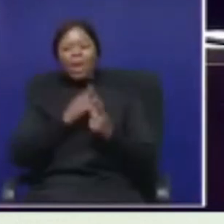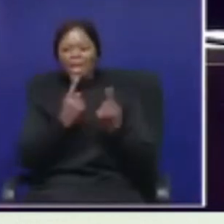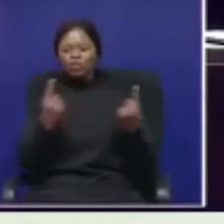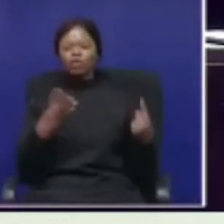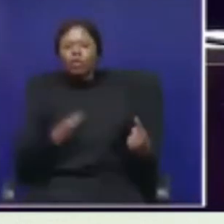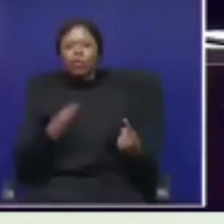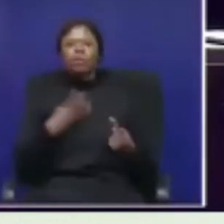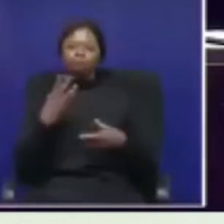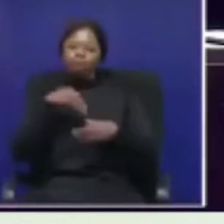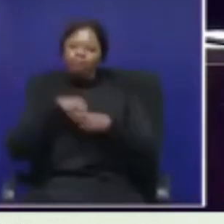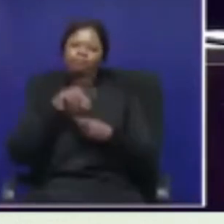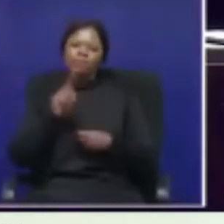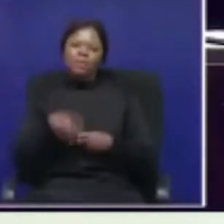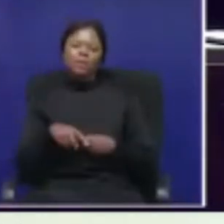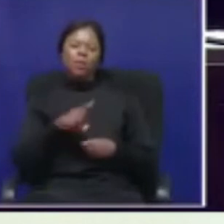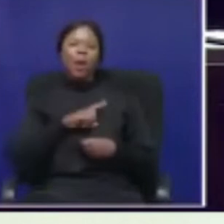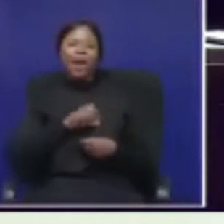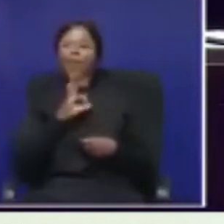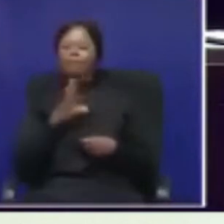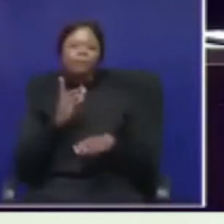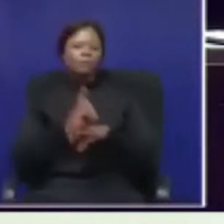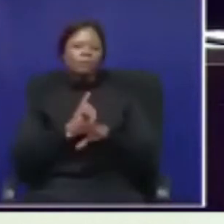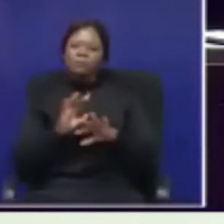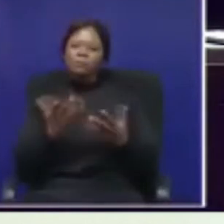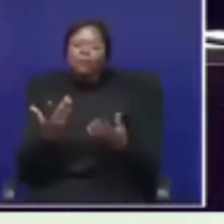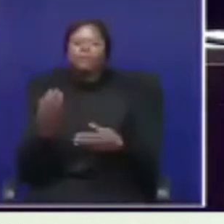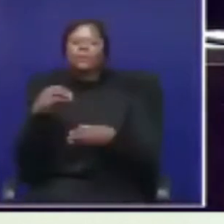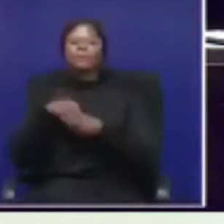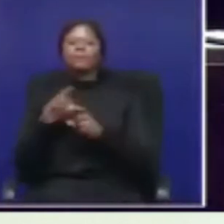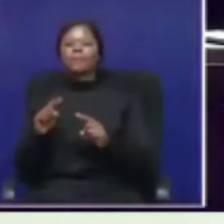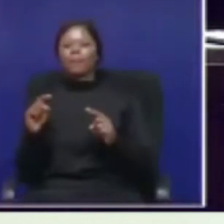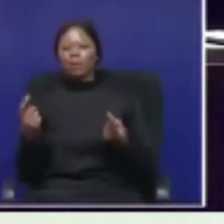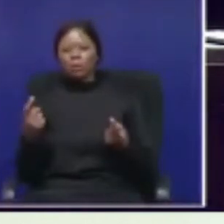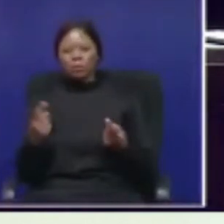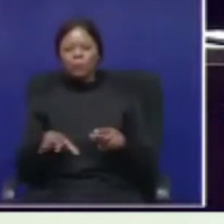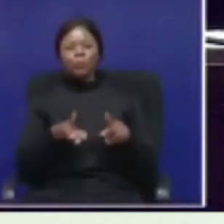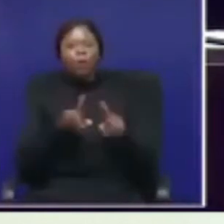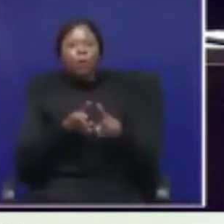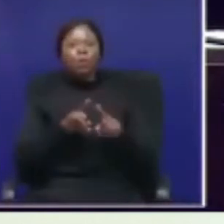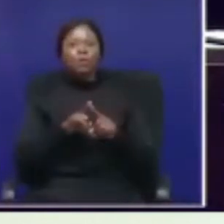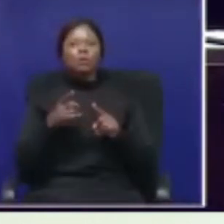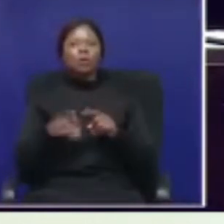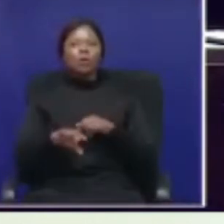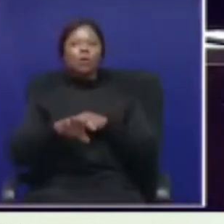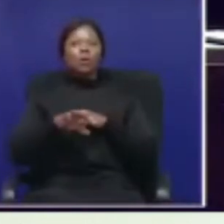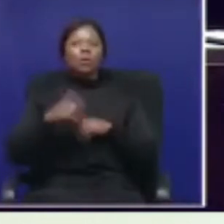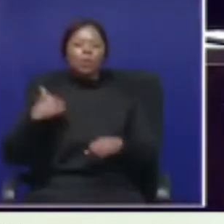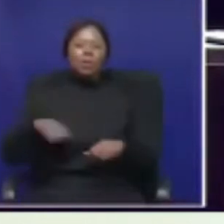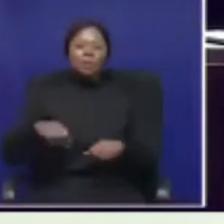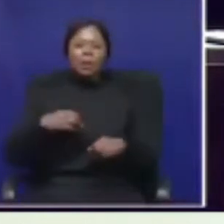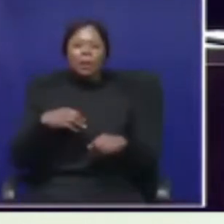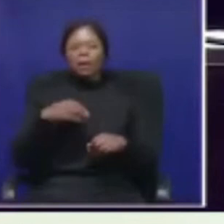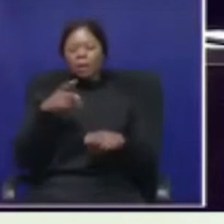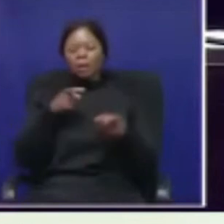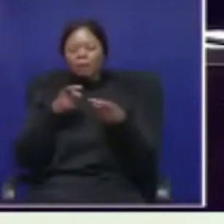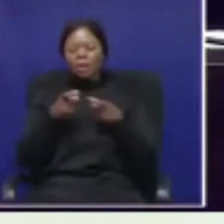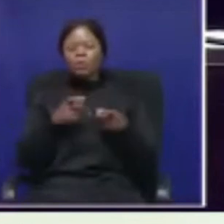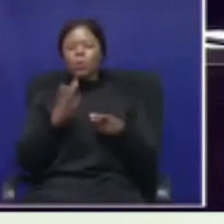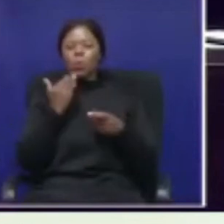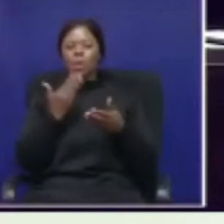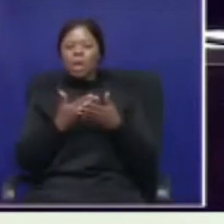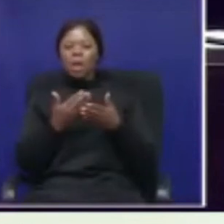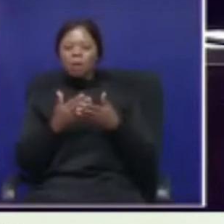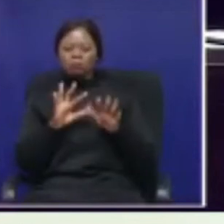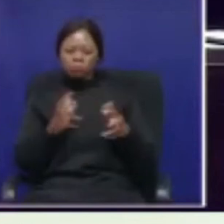cannot afford data. And devolve skills development to capable provincial and municipal governments who can tailor solutions to their